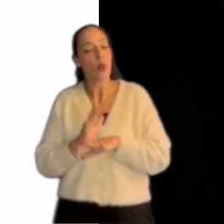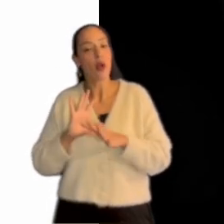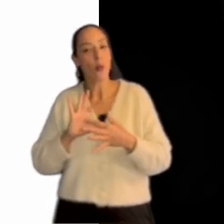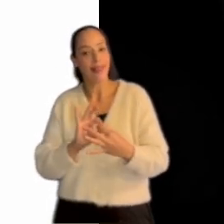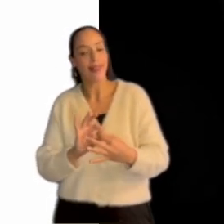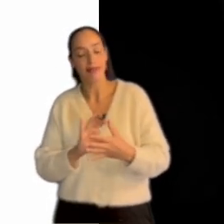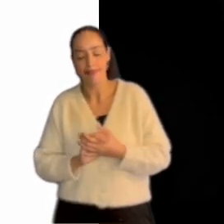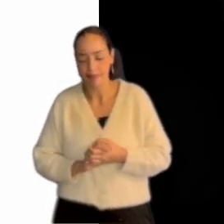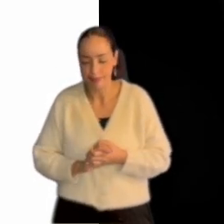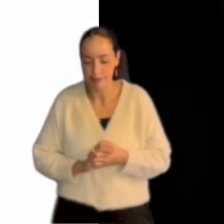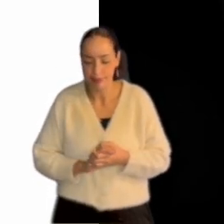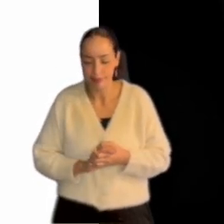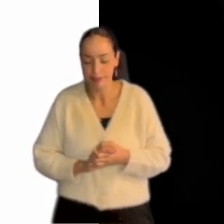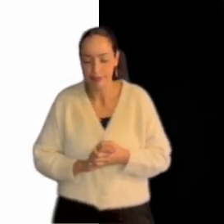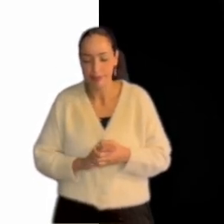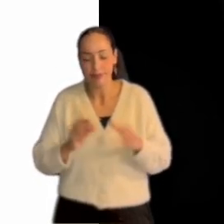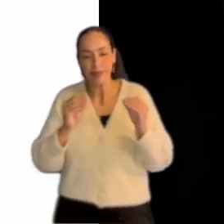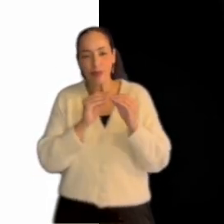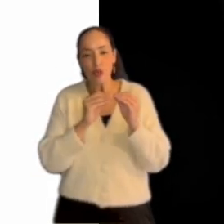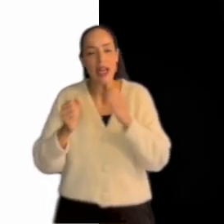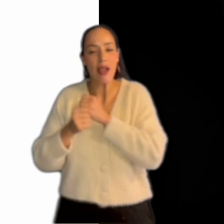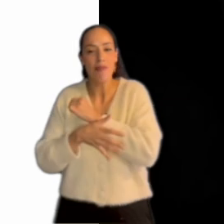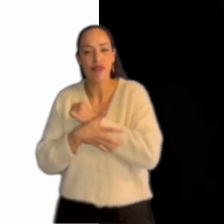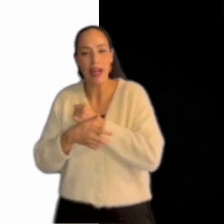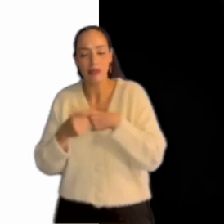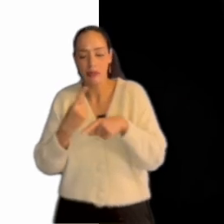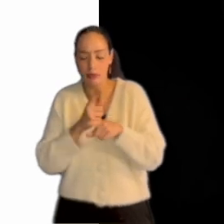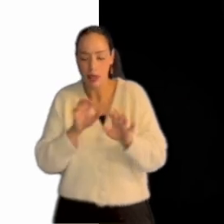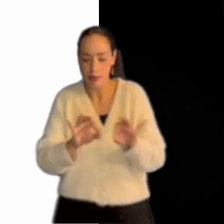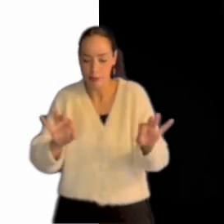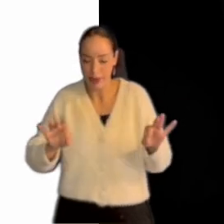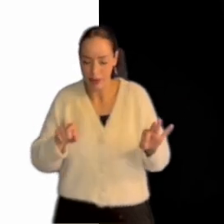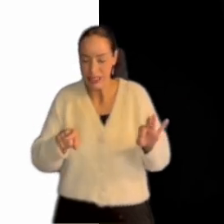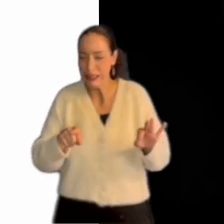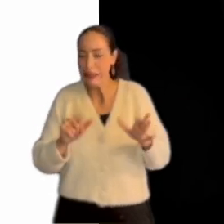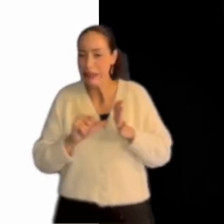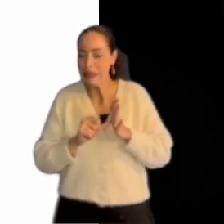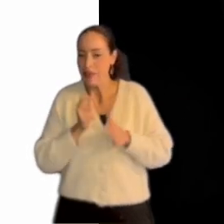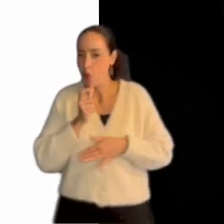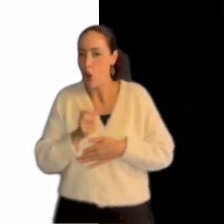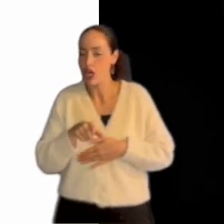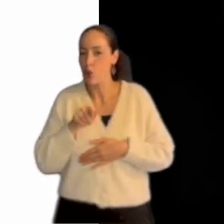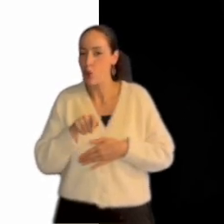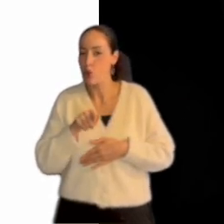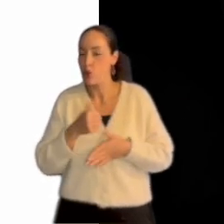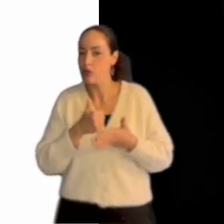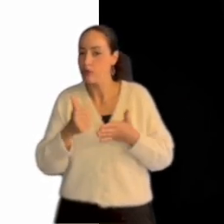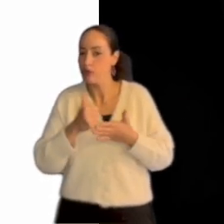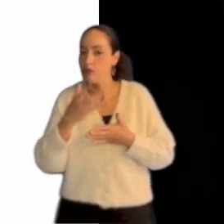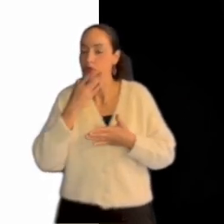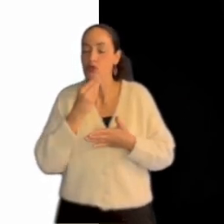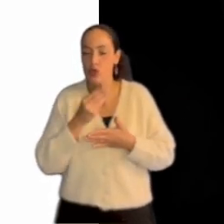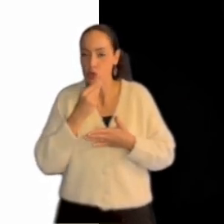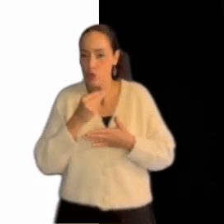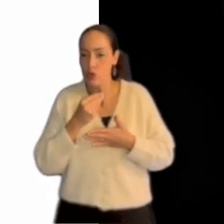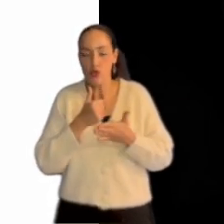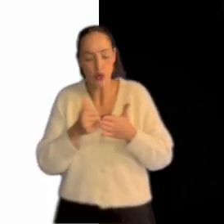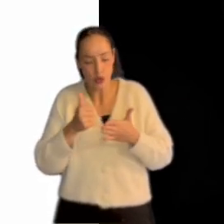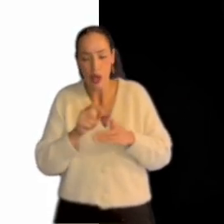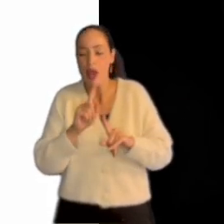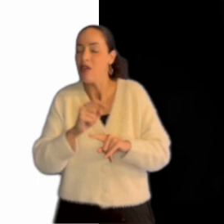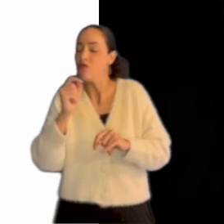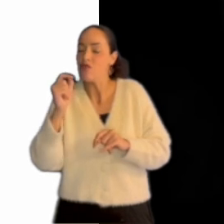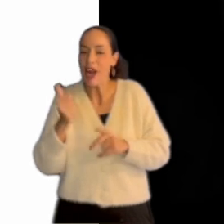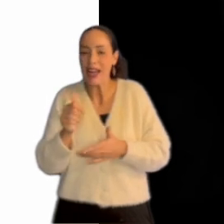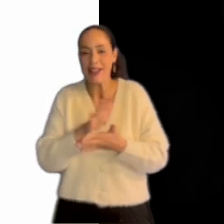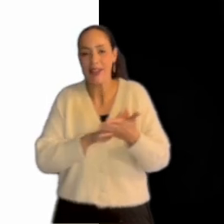word. It is often used, rarely defined, and clumsily executed in practice, as a tool to avoid, justify and blame, rather